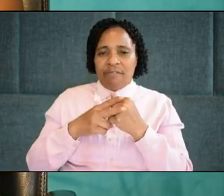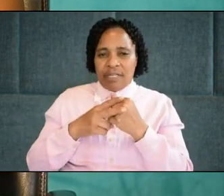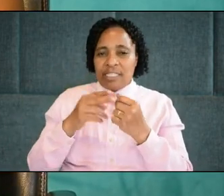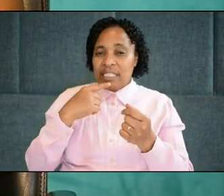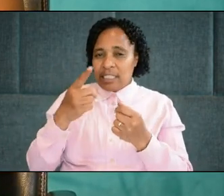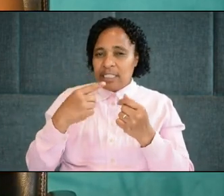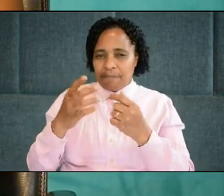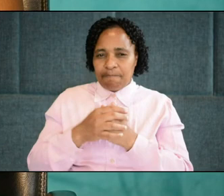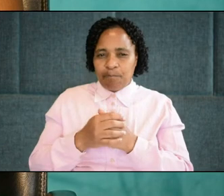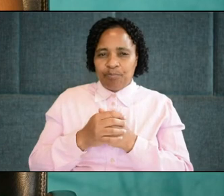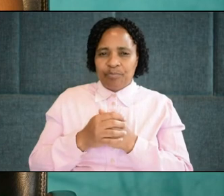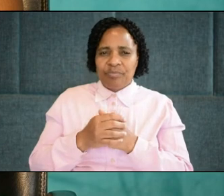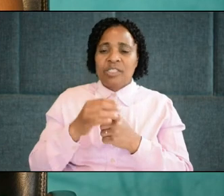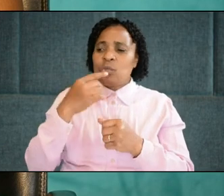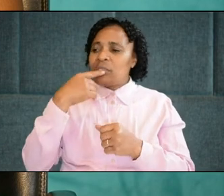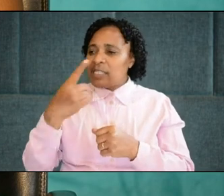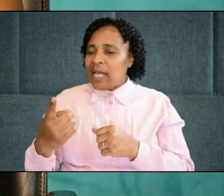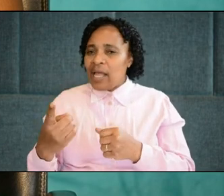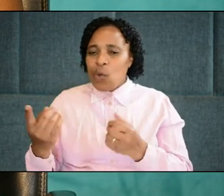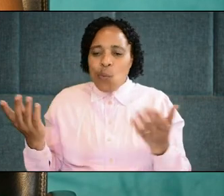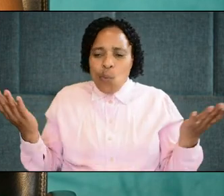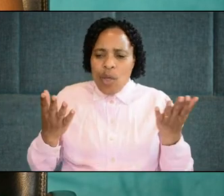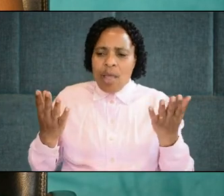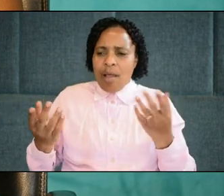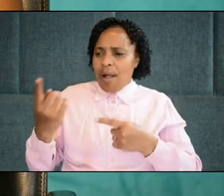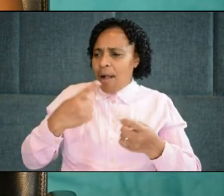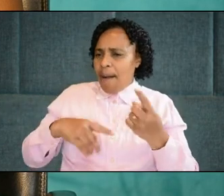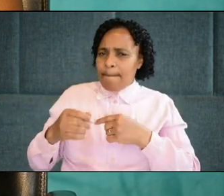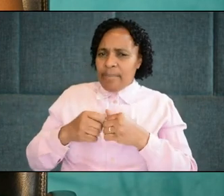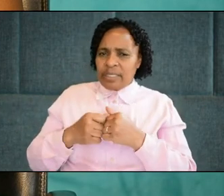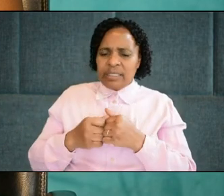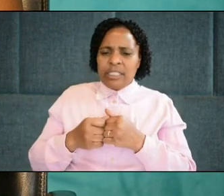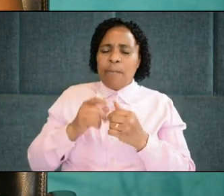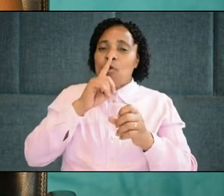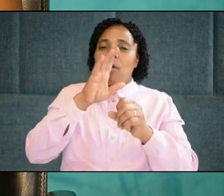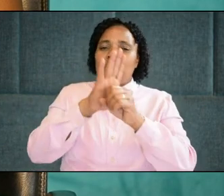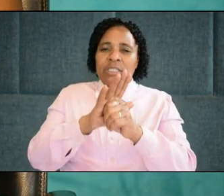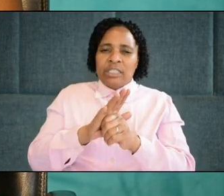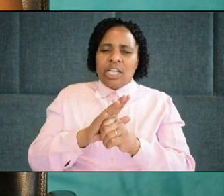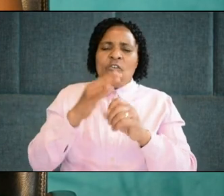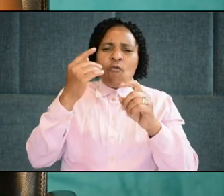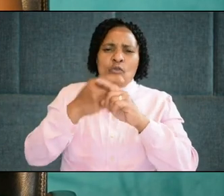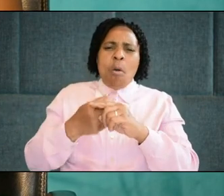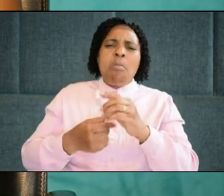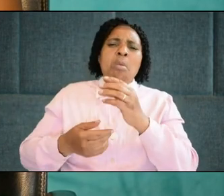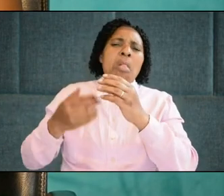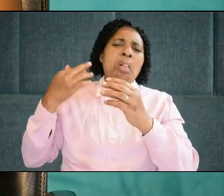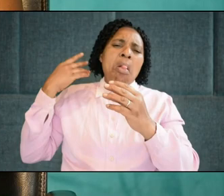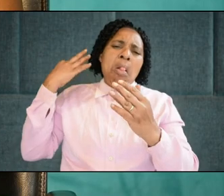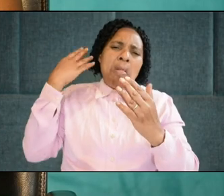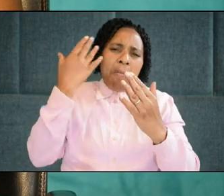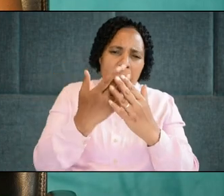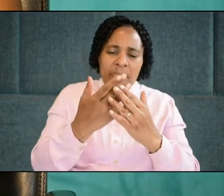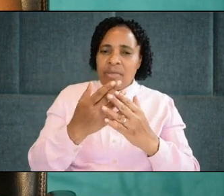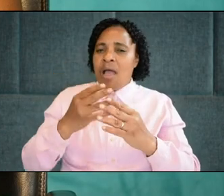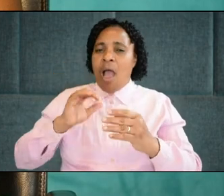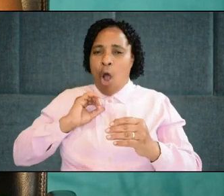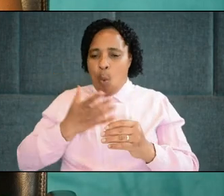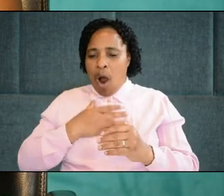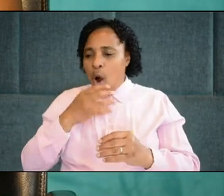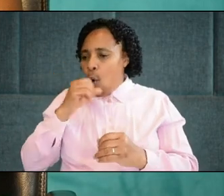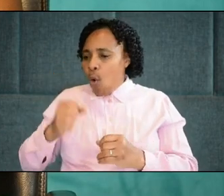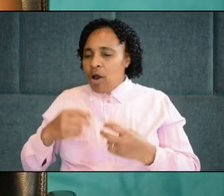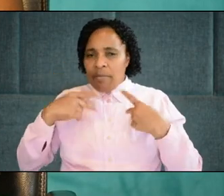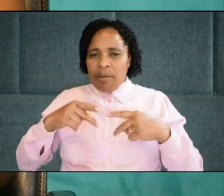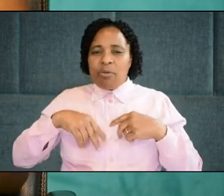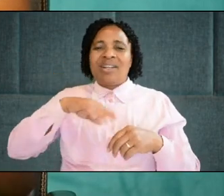says, they will say, where is this coming? He promised, ever since our ancestors died, everything goes